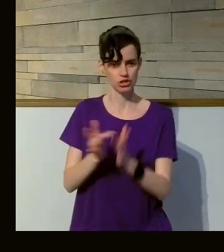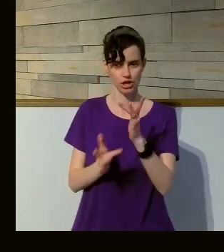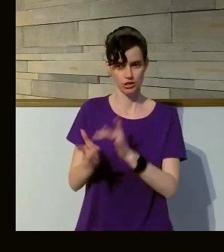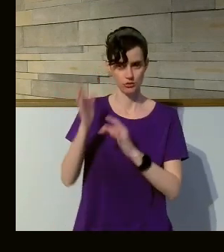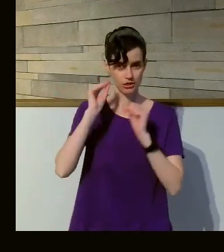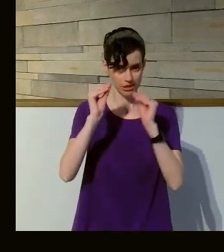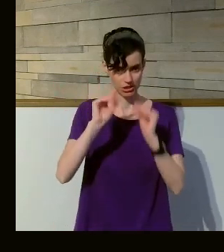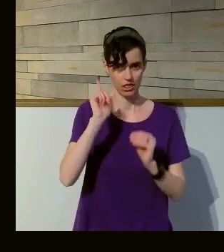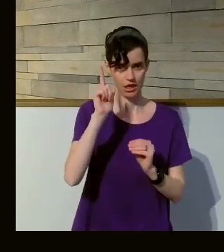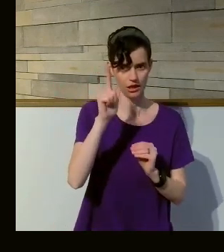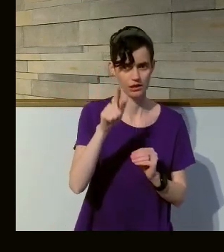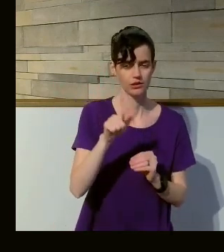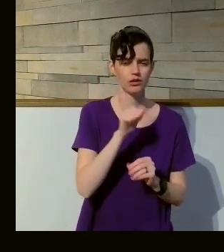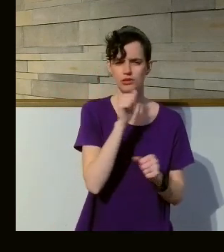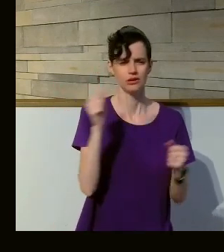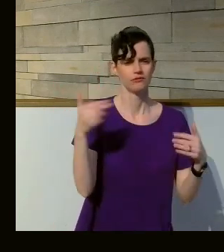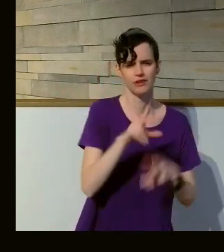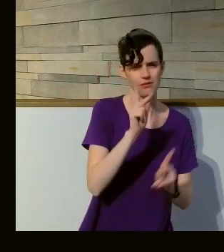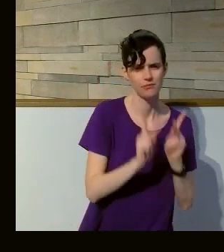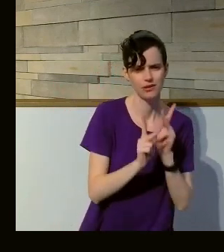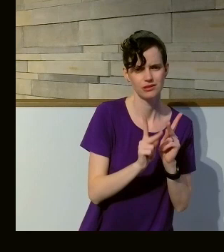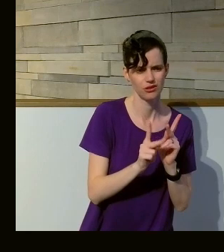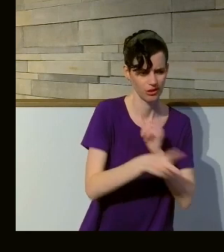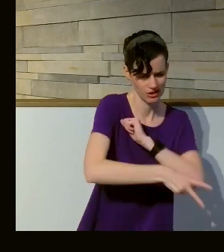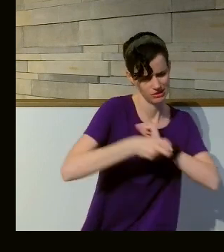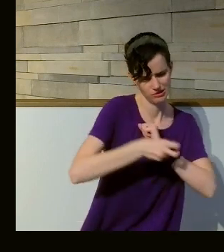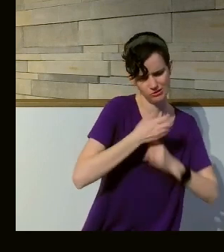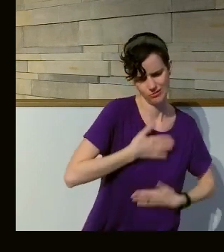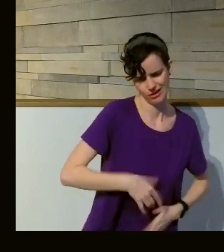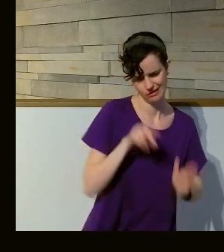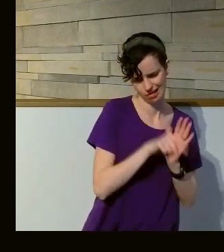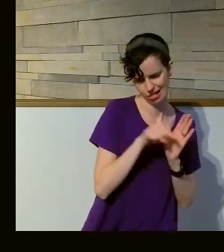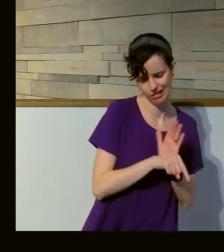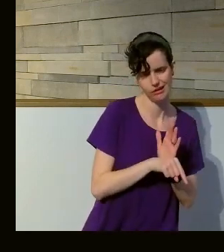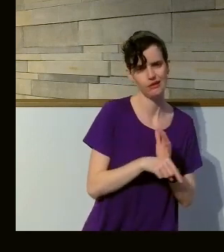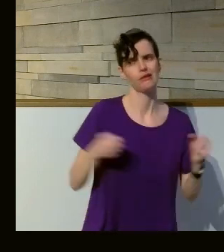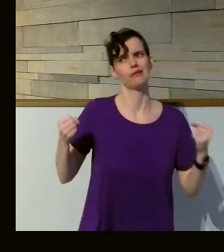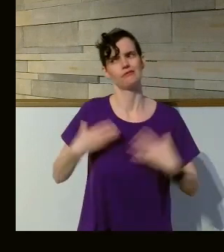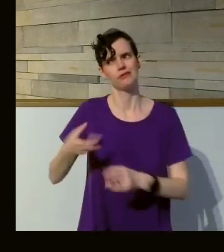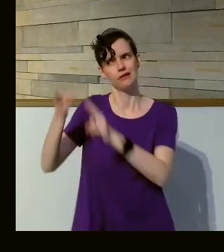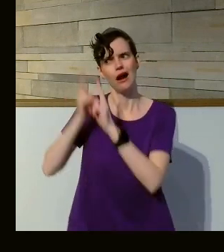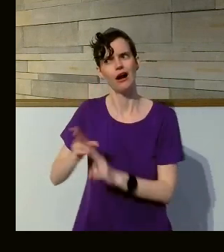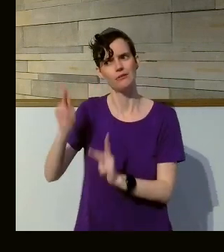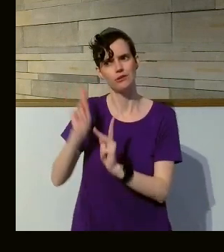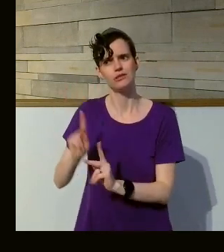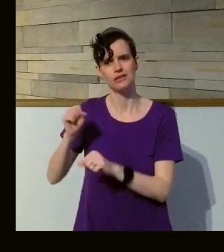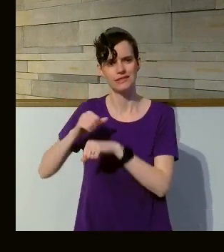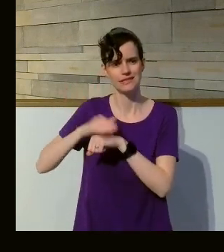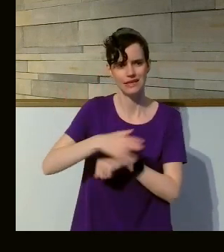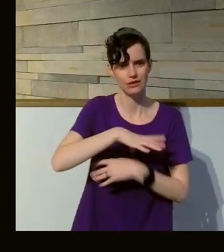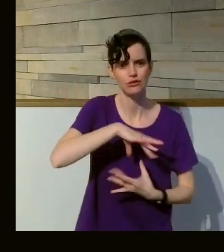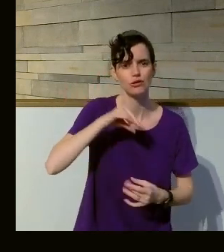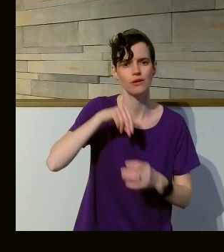later, don't fear the one who can take away your body and kill you. Fear the one that can send your soul into hell.